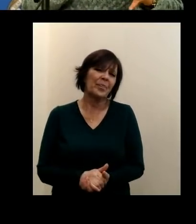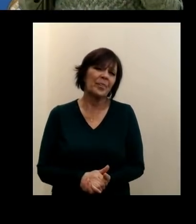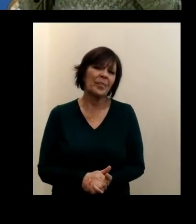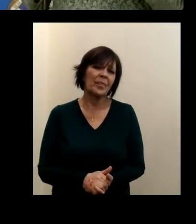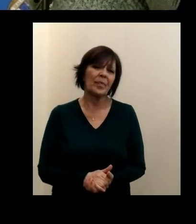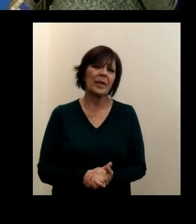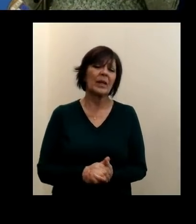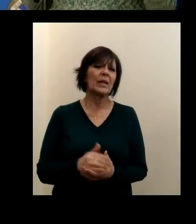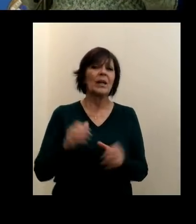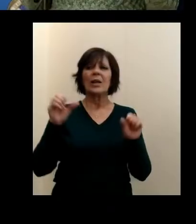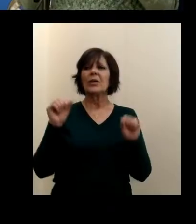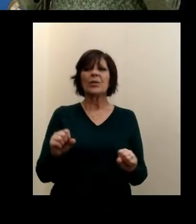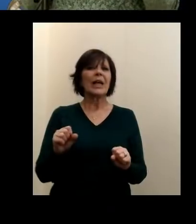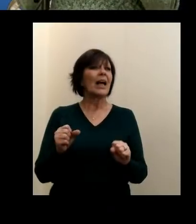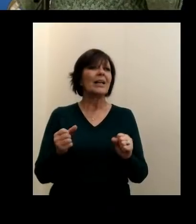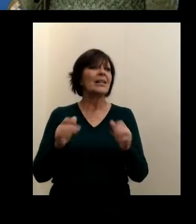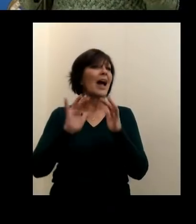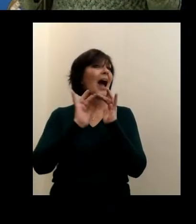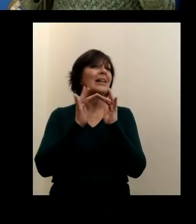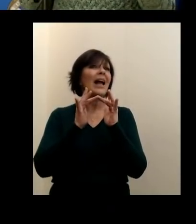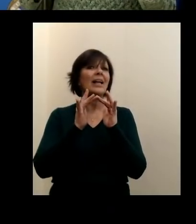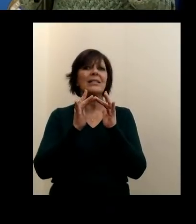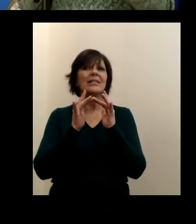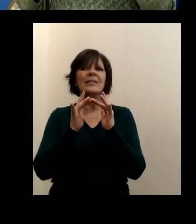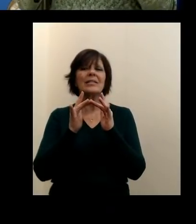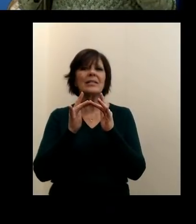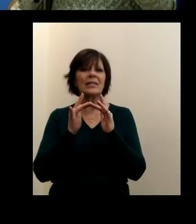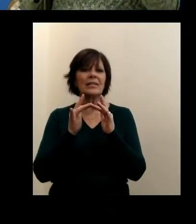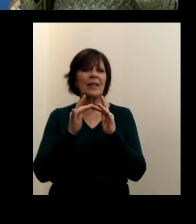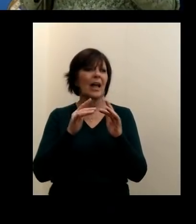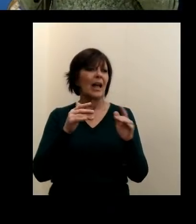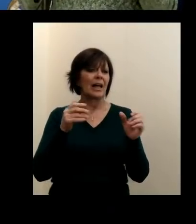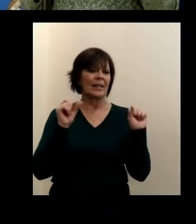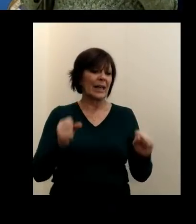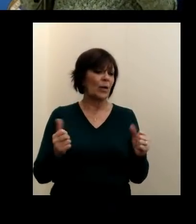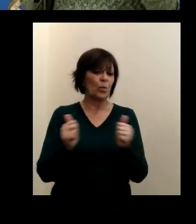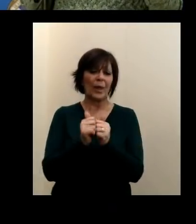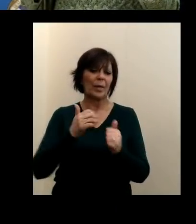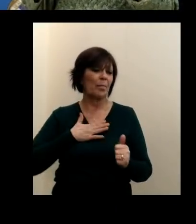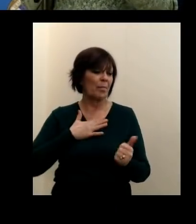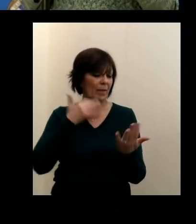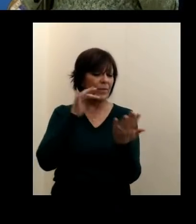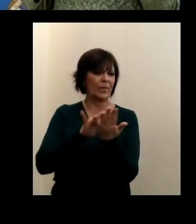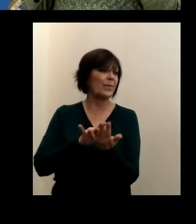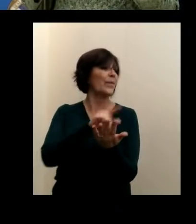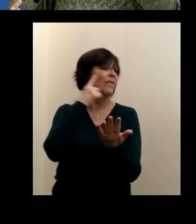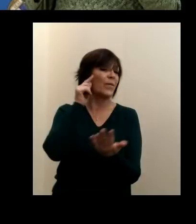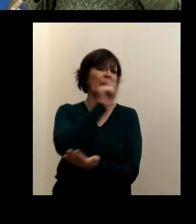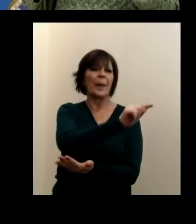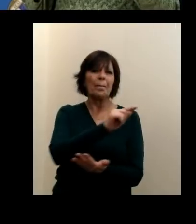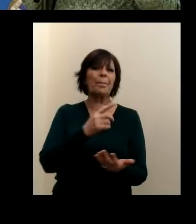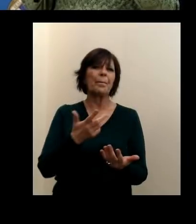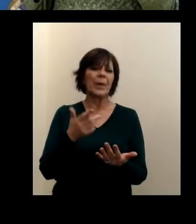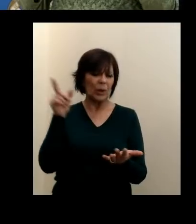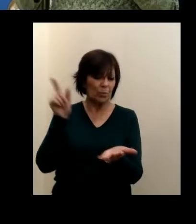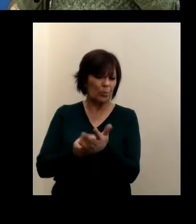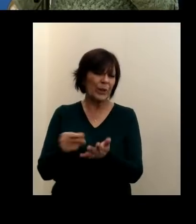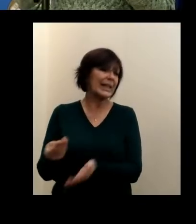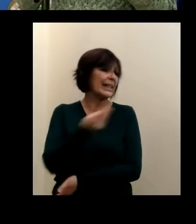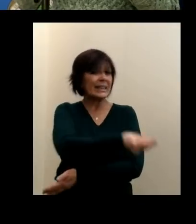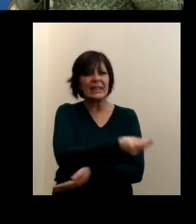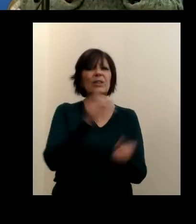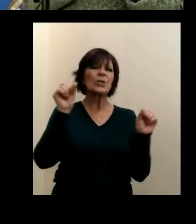help them out. And you can even do it virtually. You can do it on your own phone or your own laptop in your own home, and then and print out the link